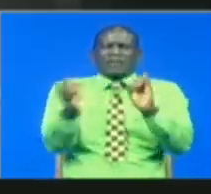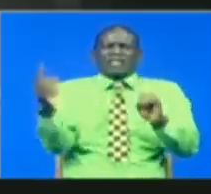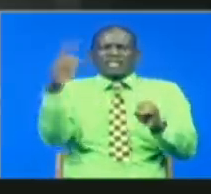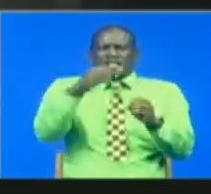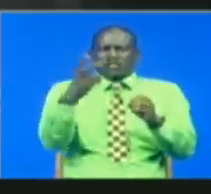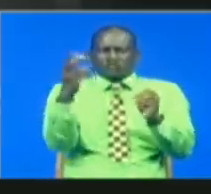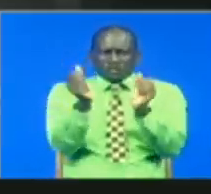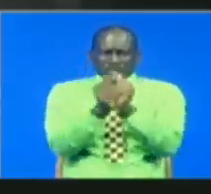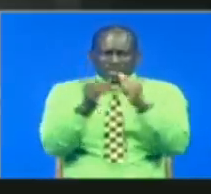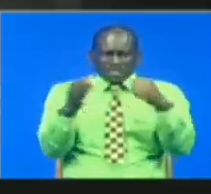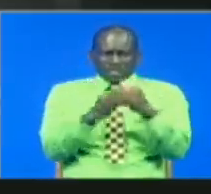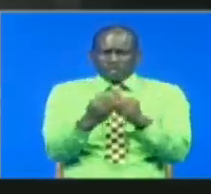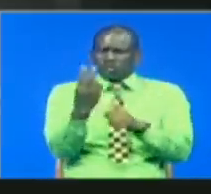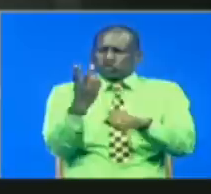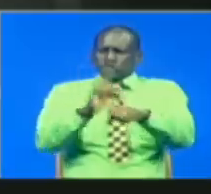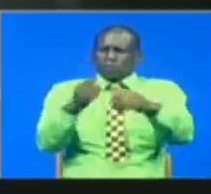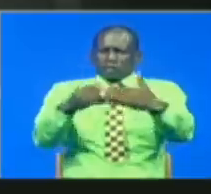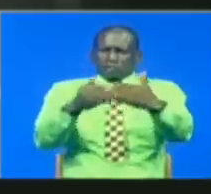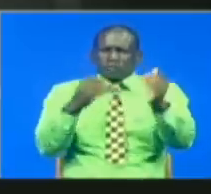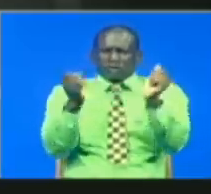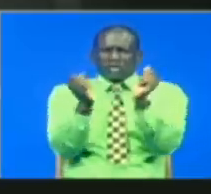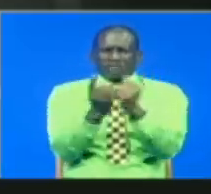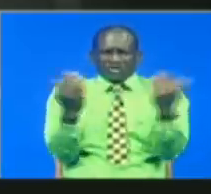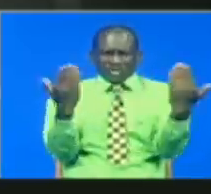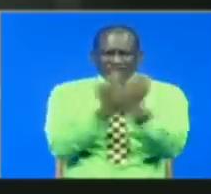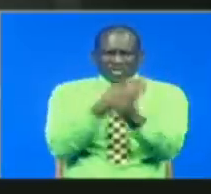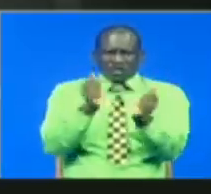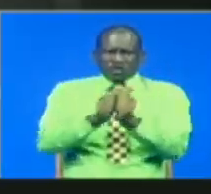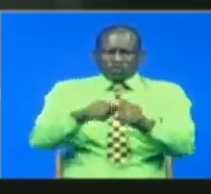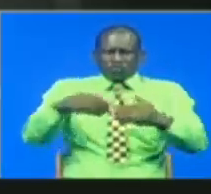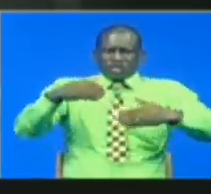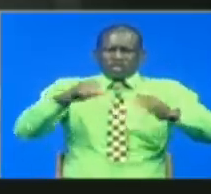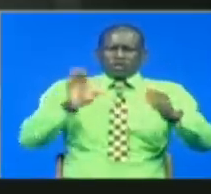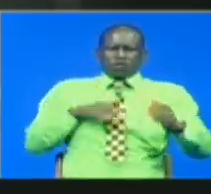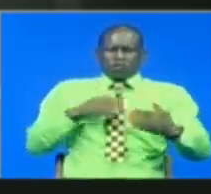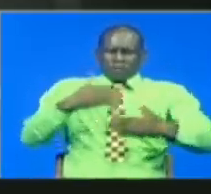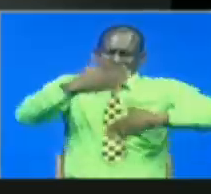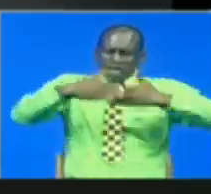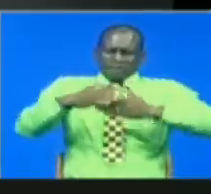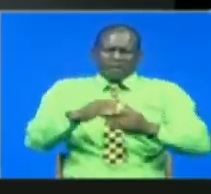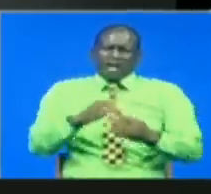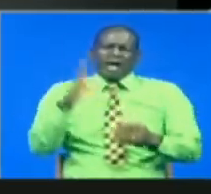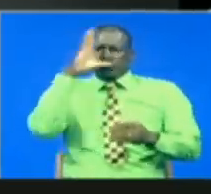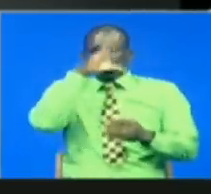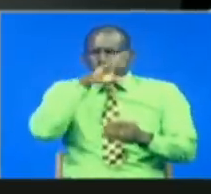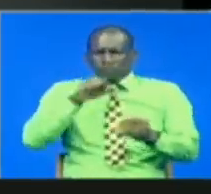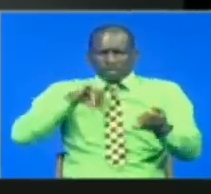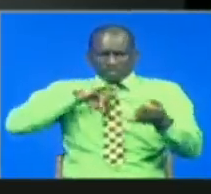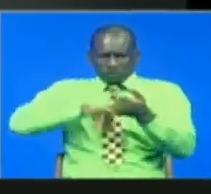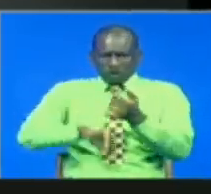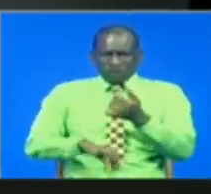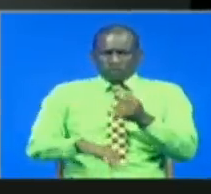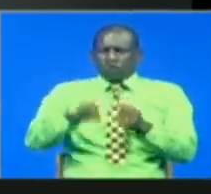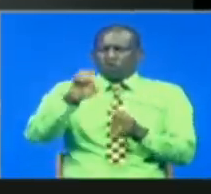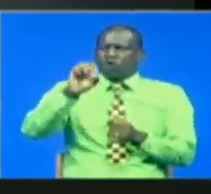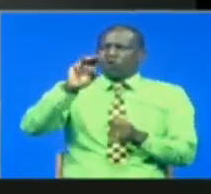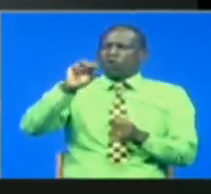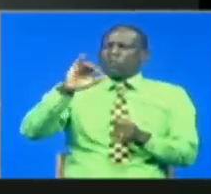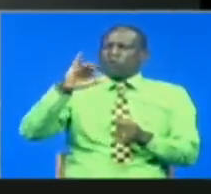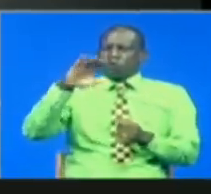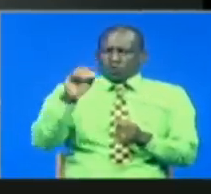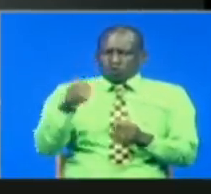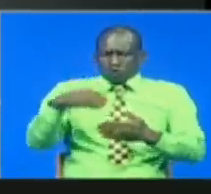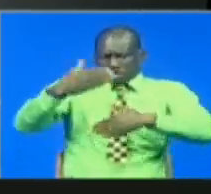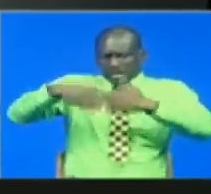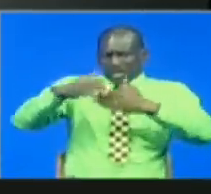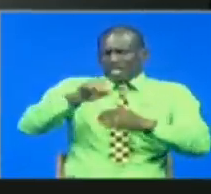2018, 2 minutes to 11 p.m. with a woman neighbors presume was his wife. Violet Omwoyo Kimunto, who is standing next